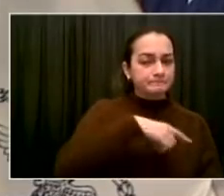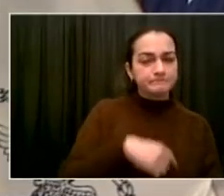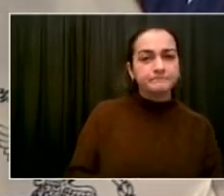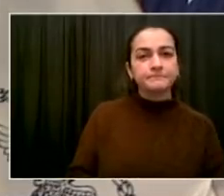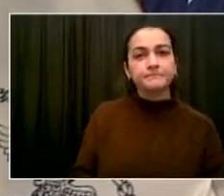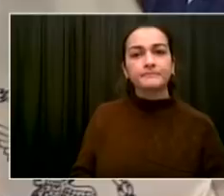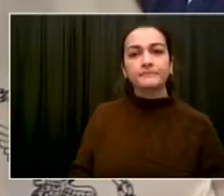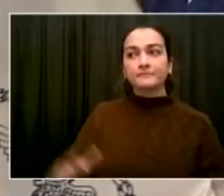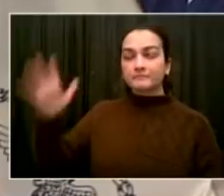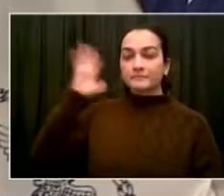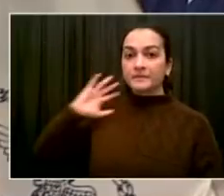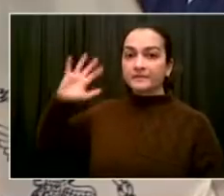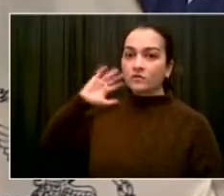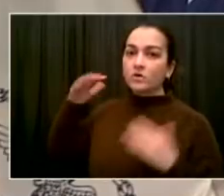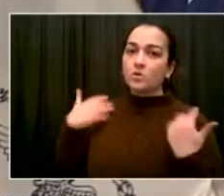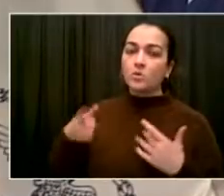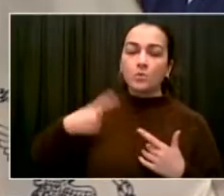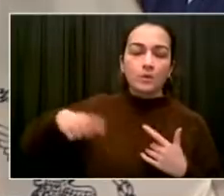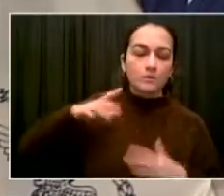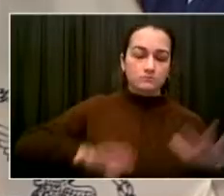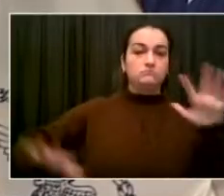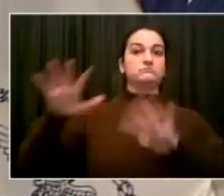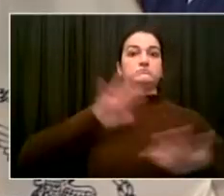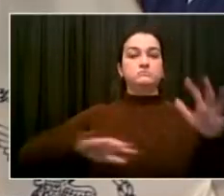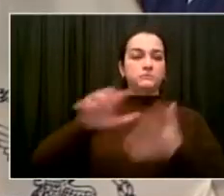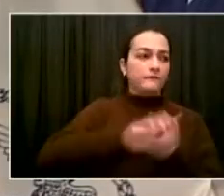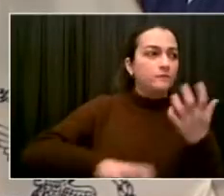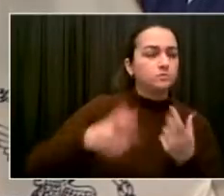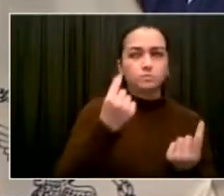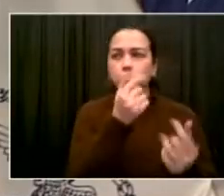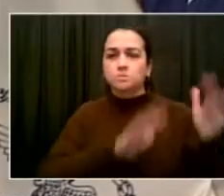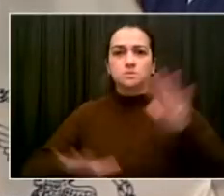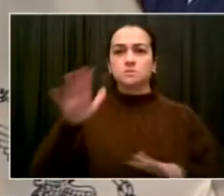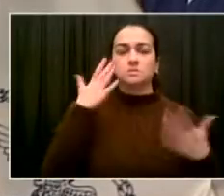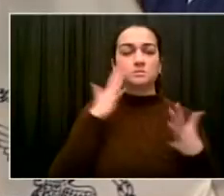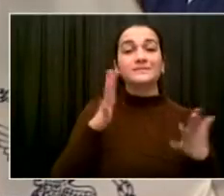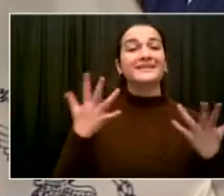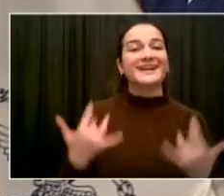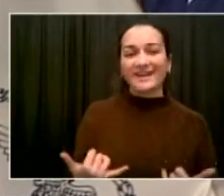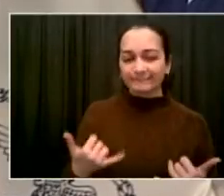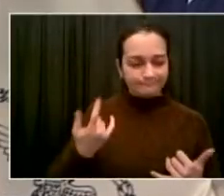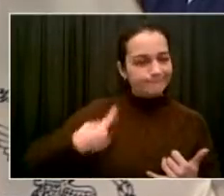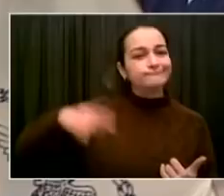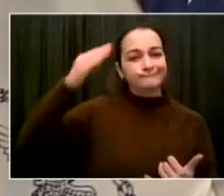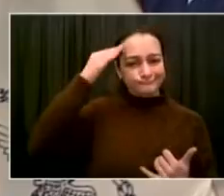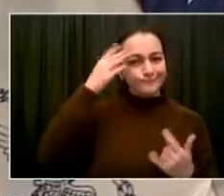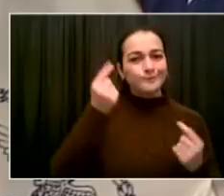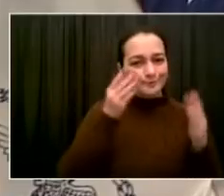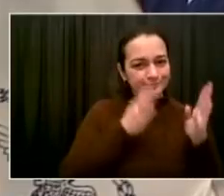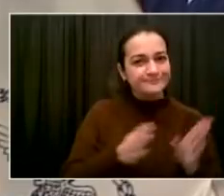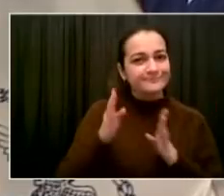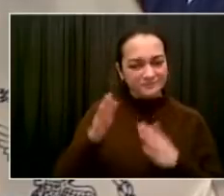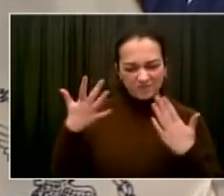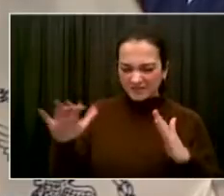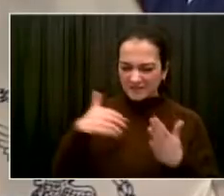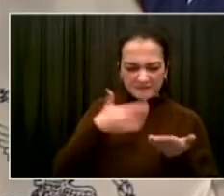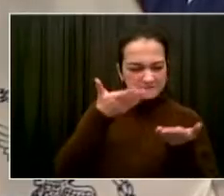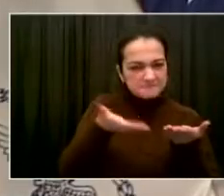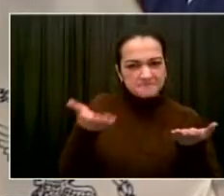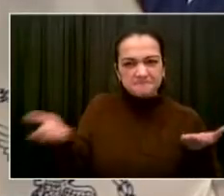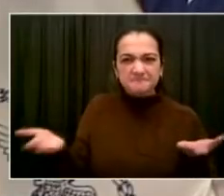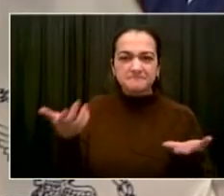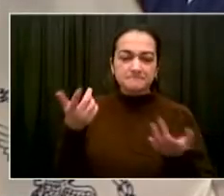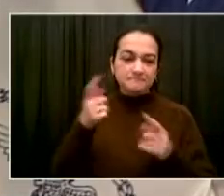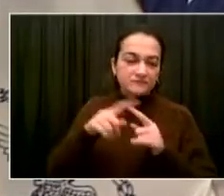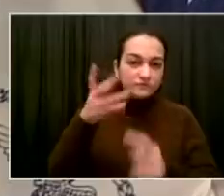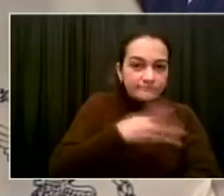mount originally because there's much better sense of treatments, more treatments available, much better outcomes. So the healthcare community